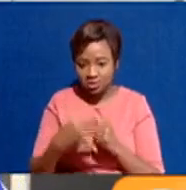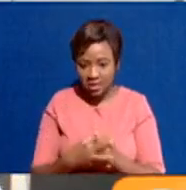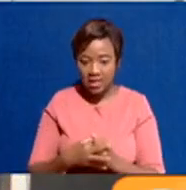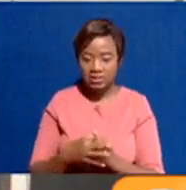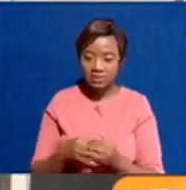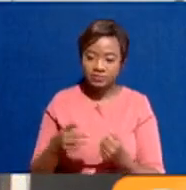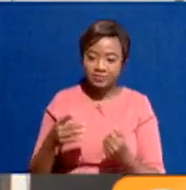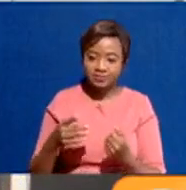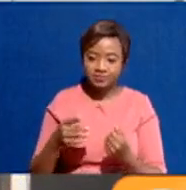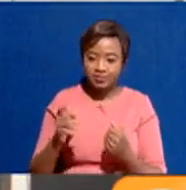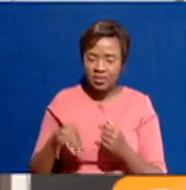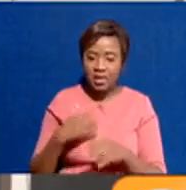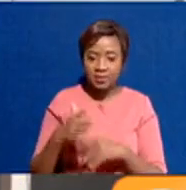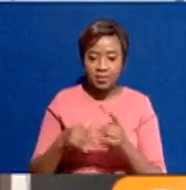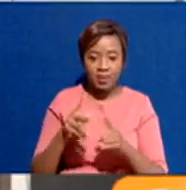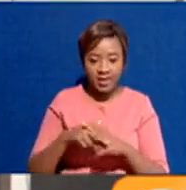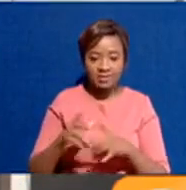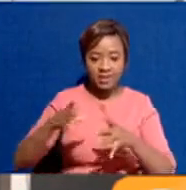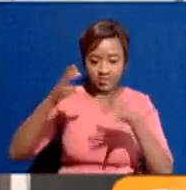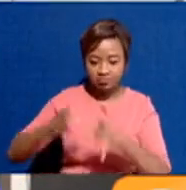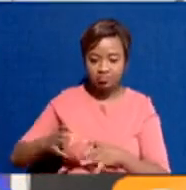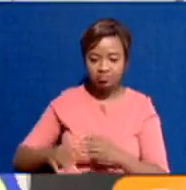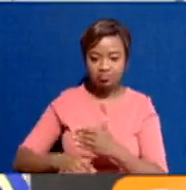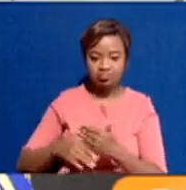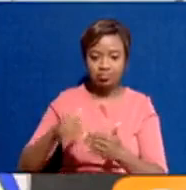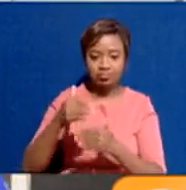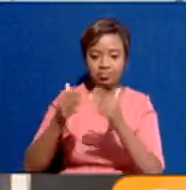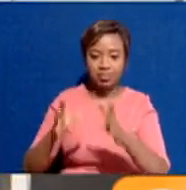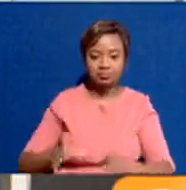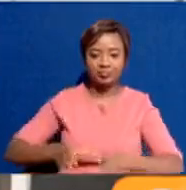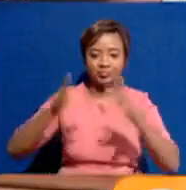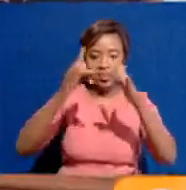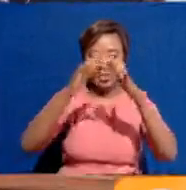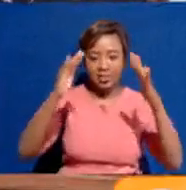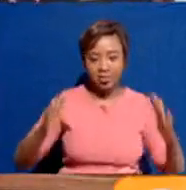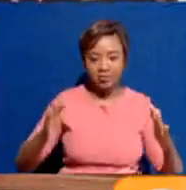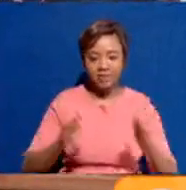complete, then the trusses will be installed, and then the roof will be done.